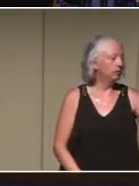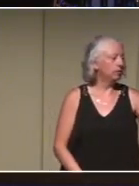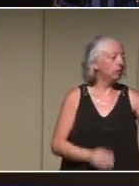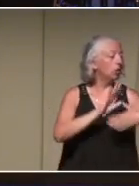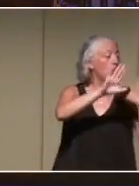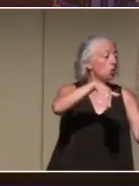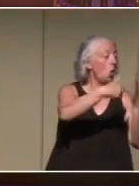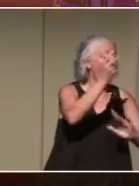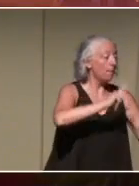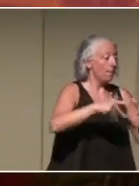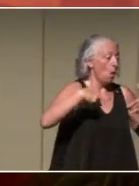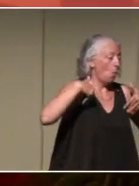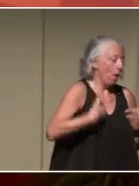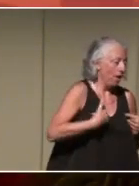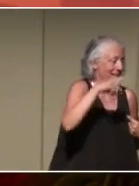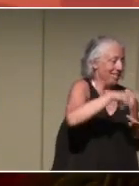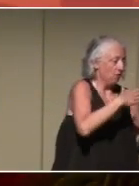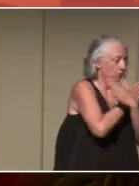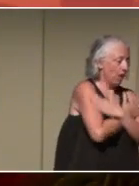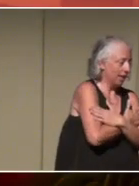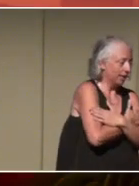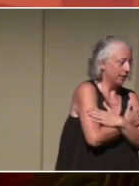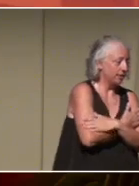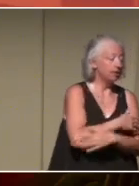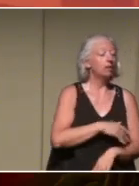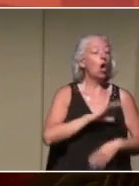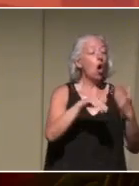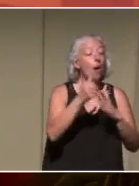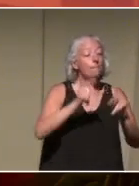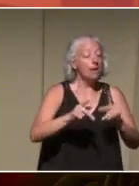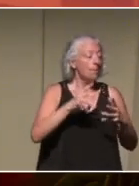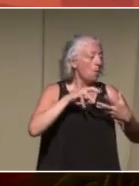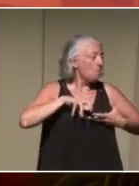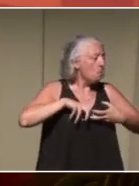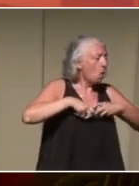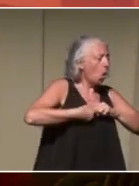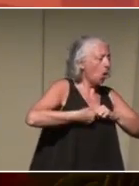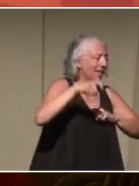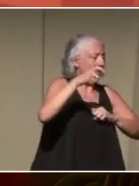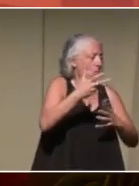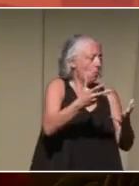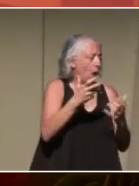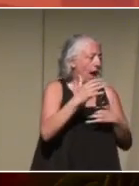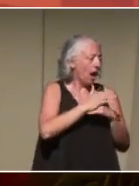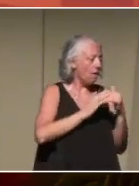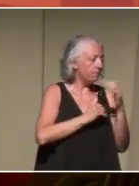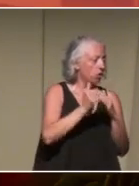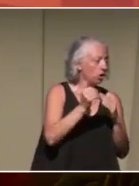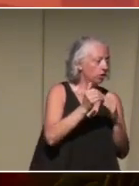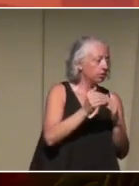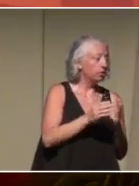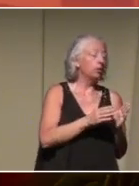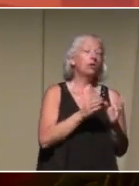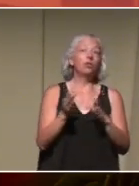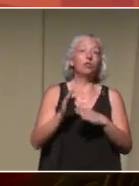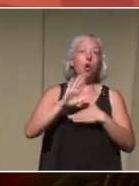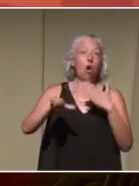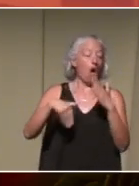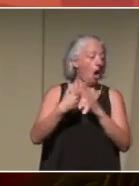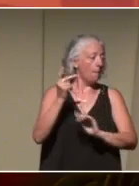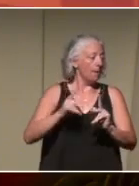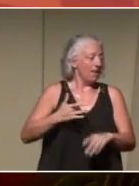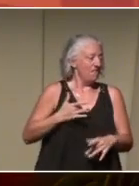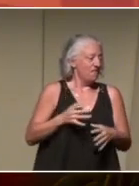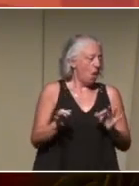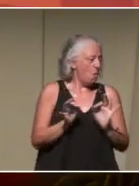To all who are weary and need rest, to all who mourn and long for comfort, to all